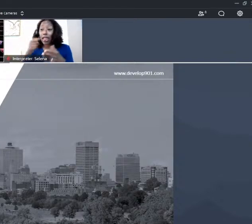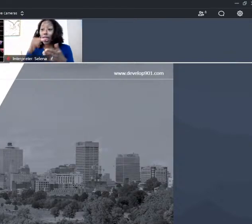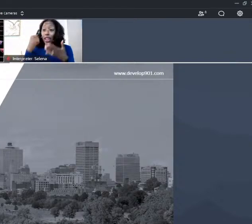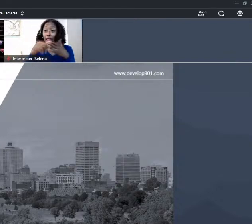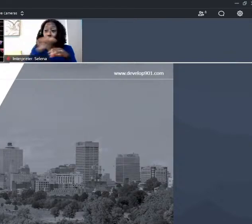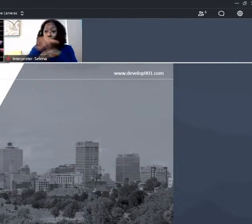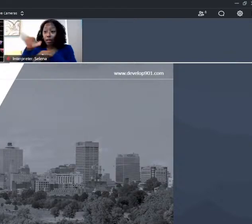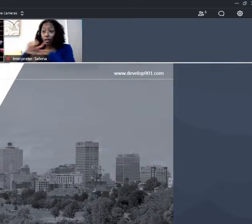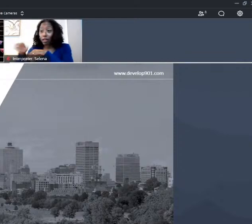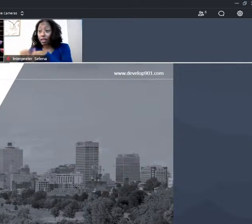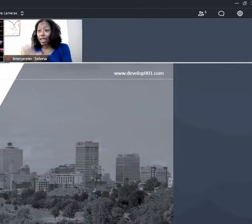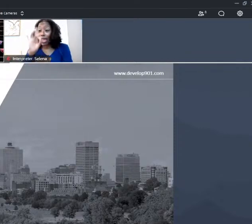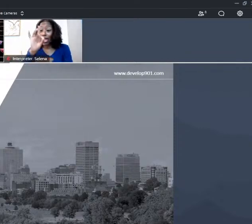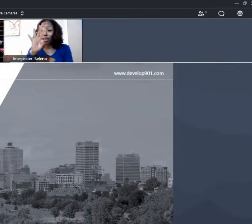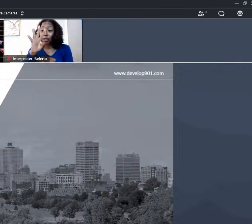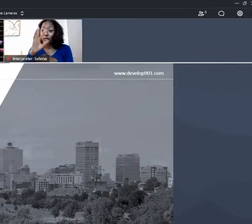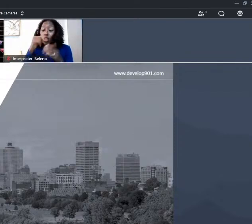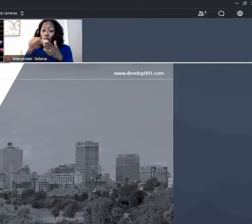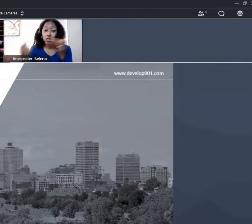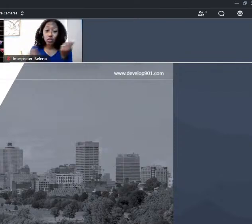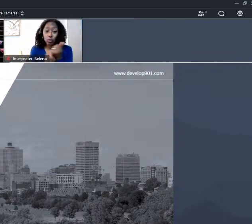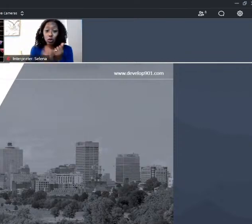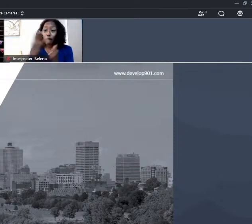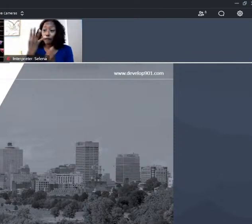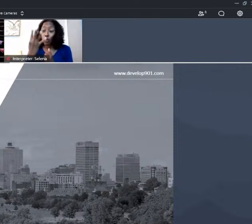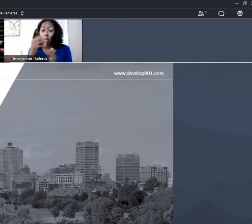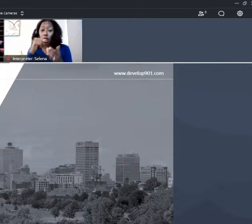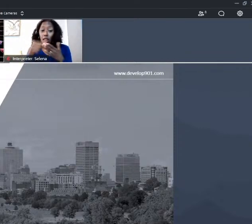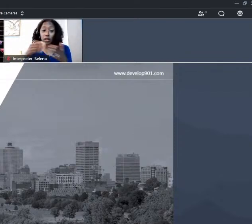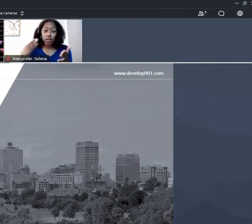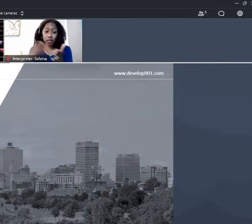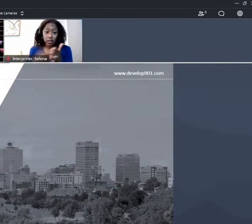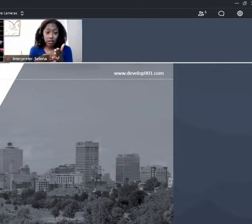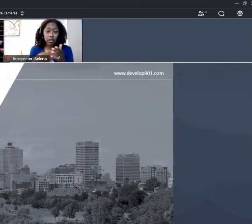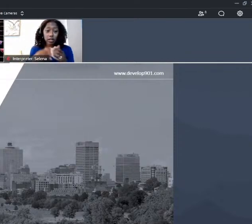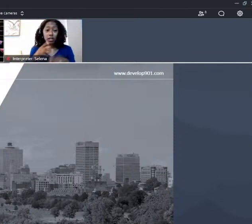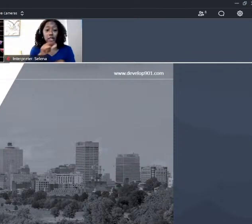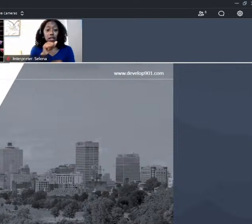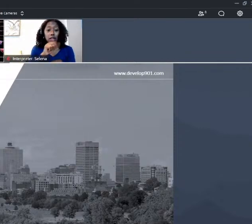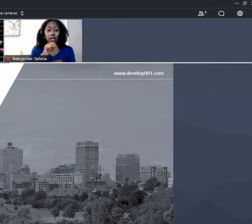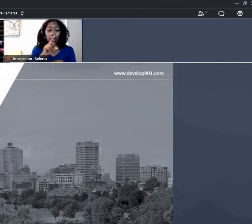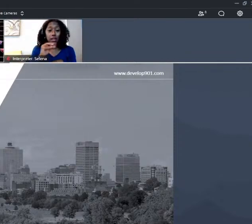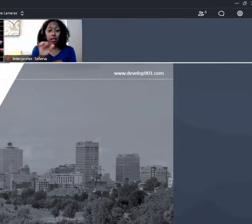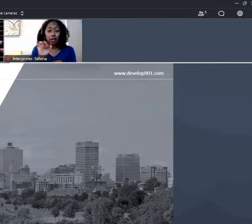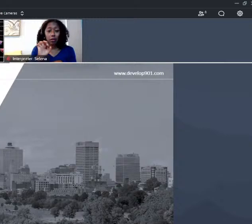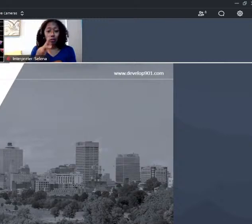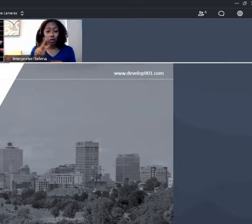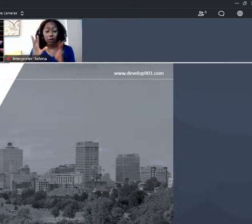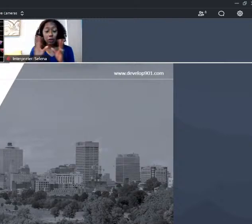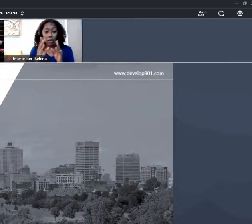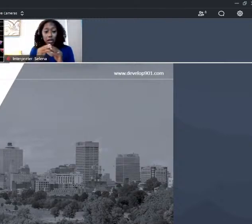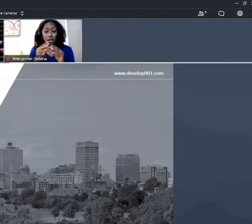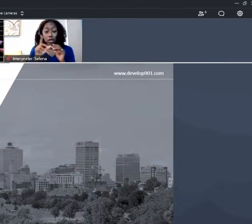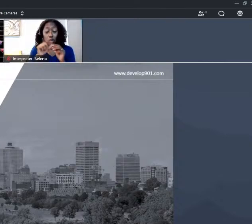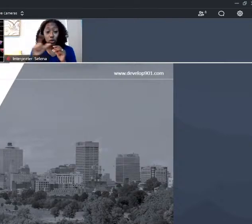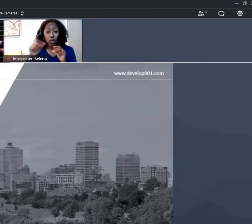support and 4 letters of opposition. Landmarks meeting, January 28th,